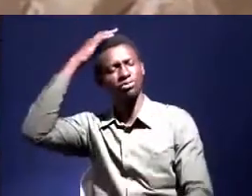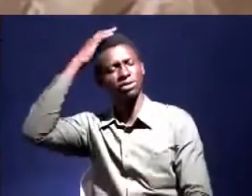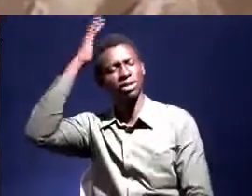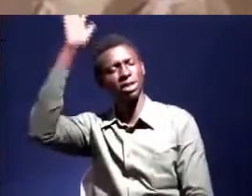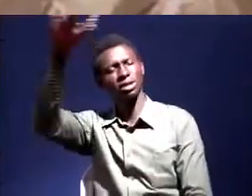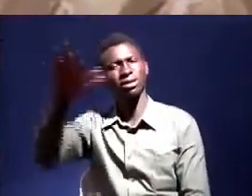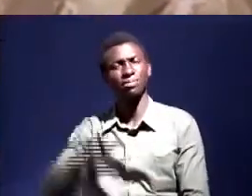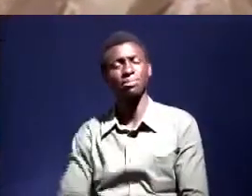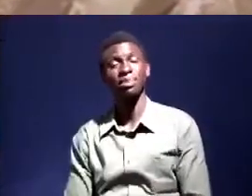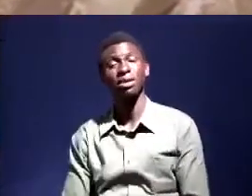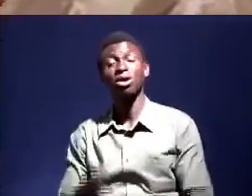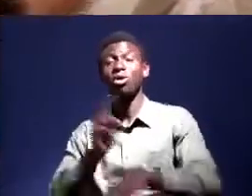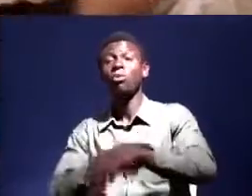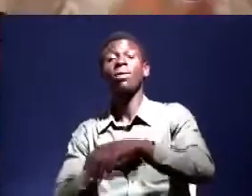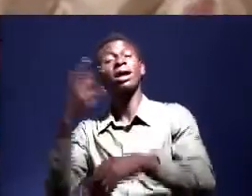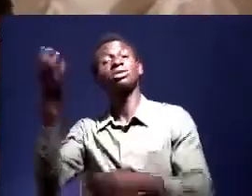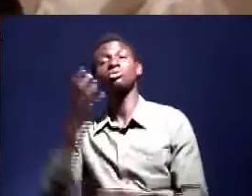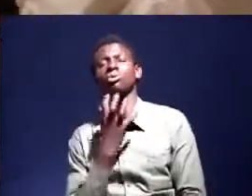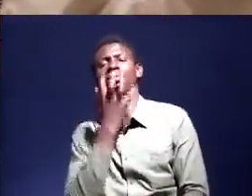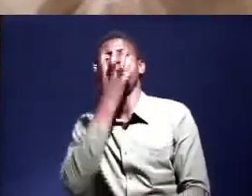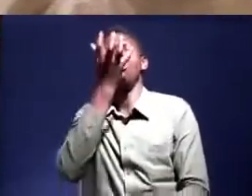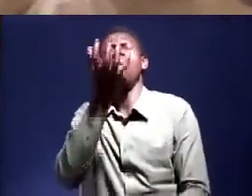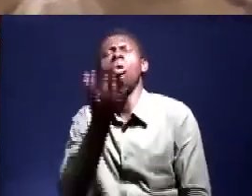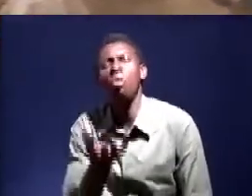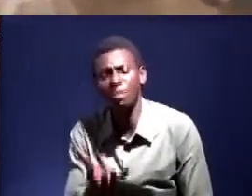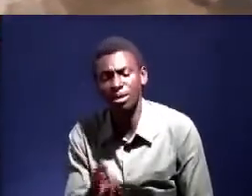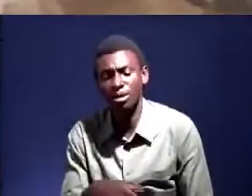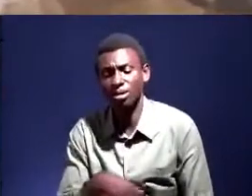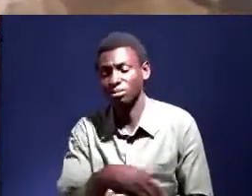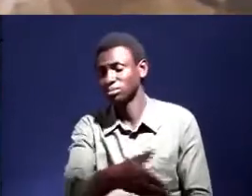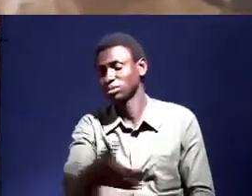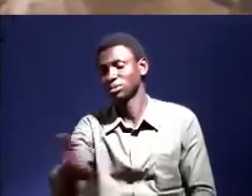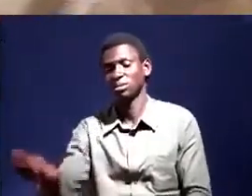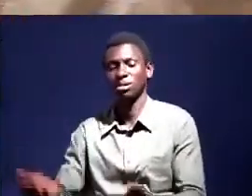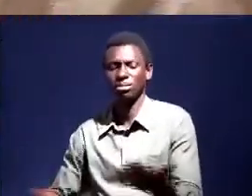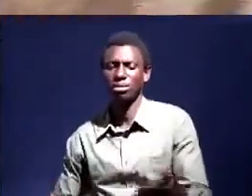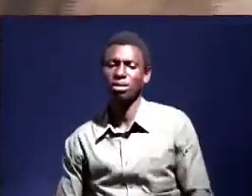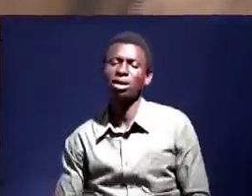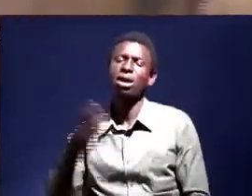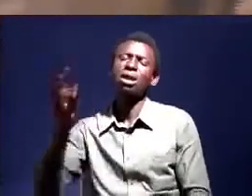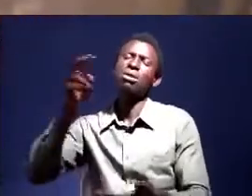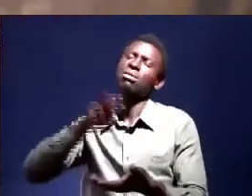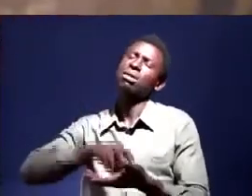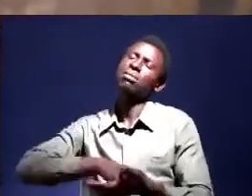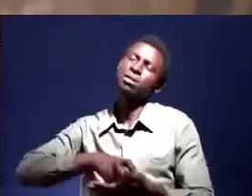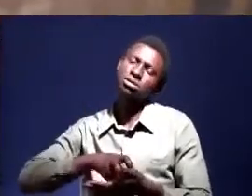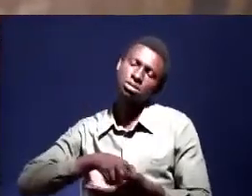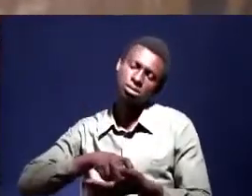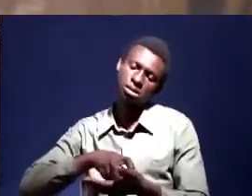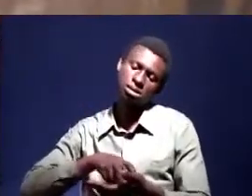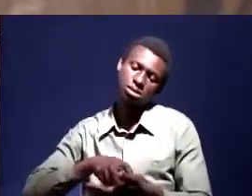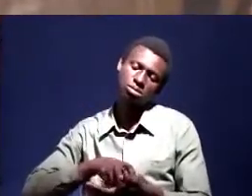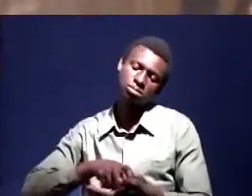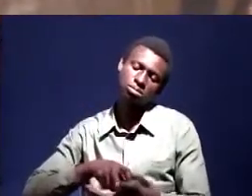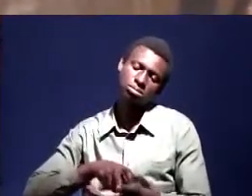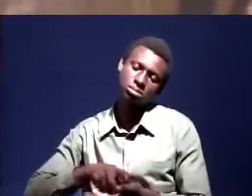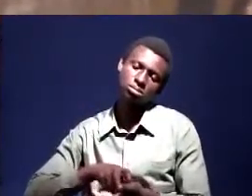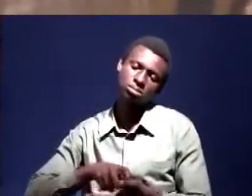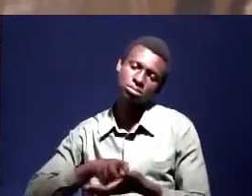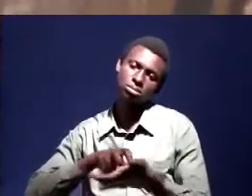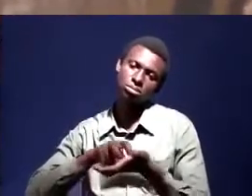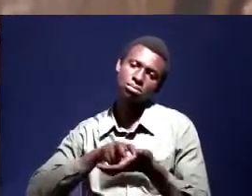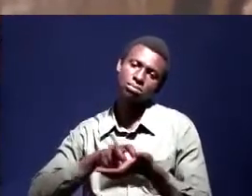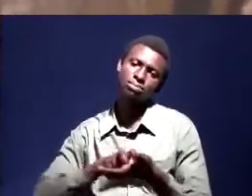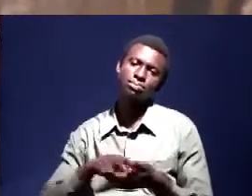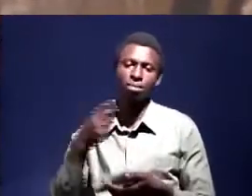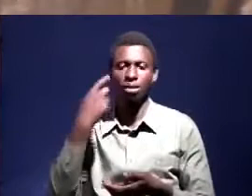huo akitapika kwenye karai. It was horrible. Alikuwa amechoka. He looked up at me and said, Pastor, akaniangalia